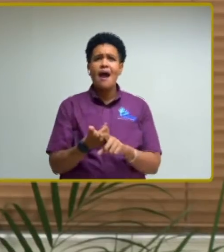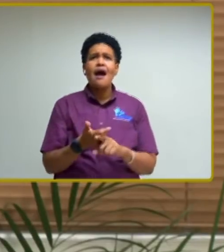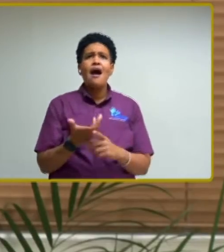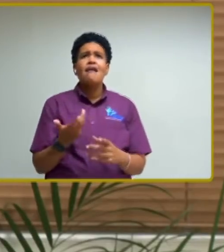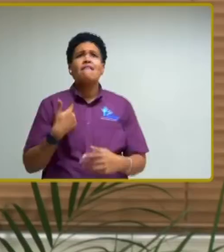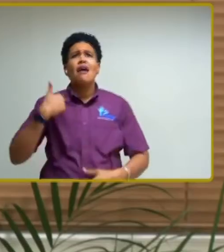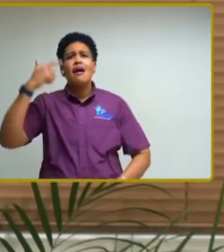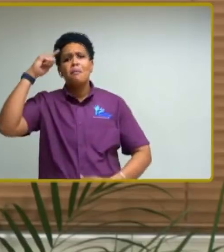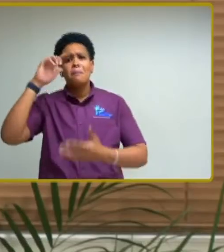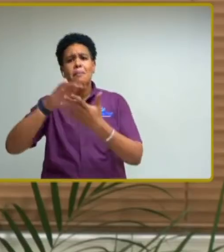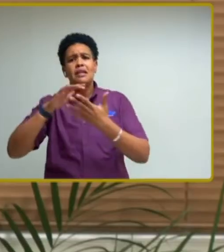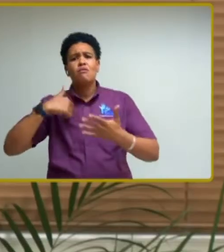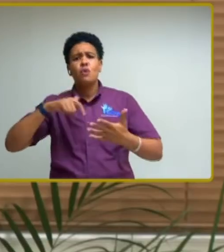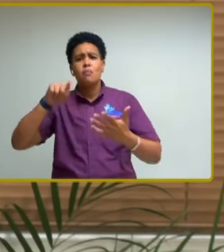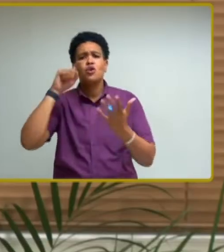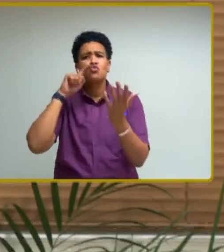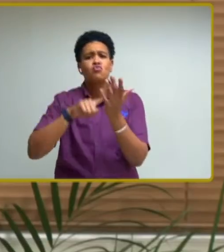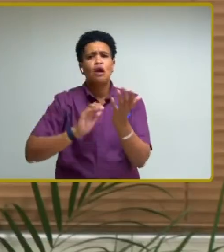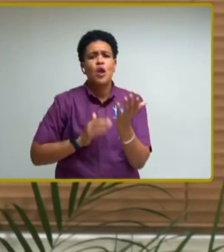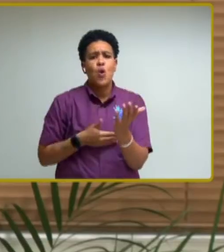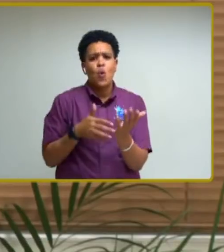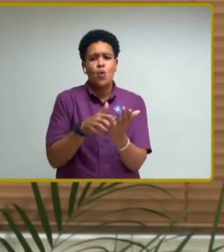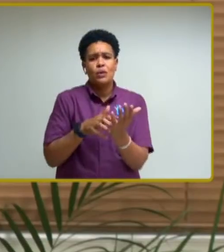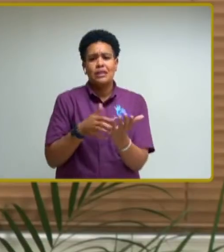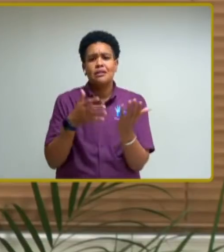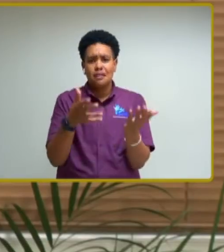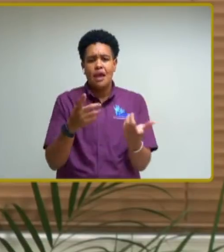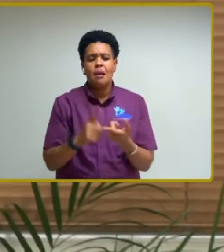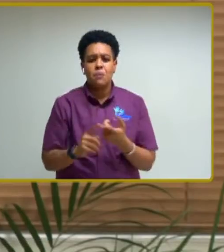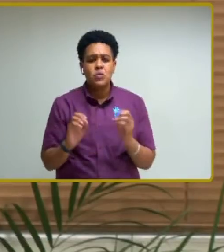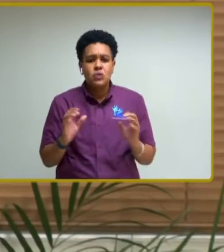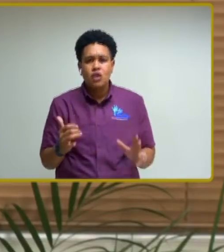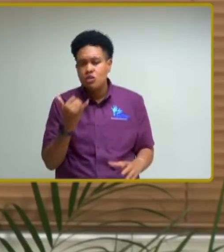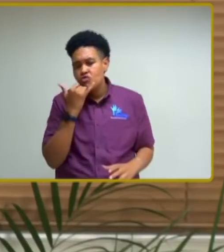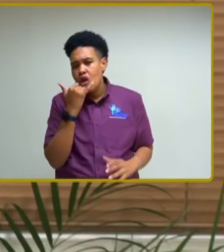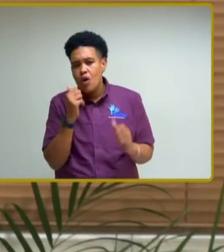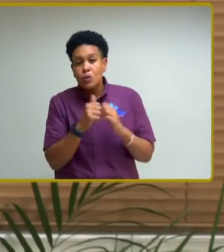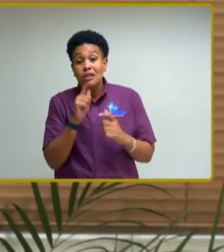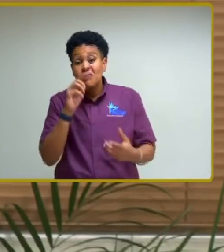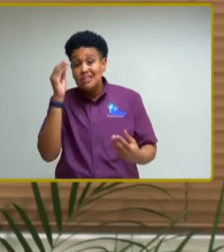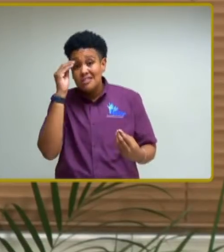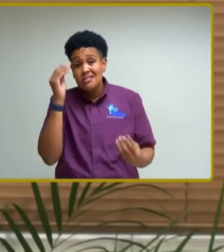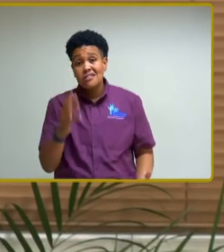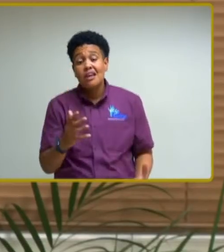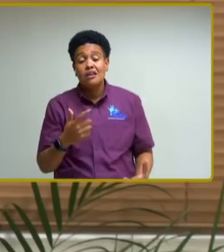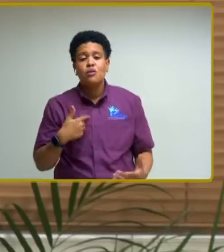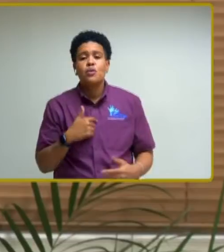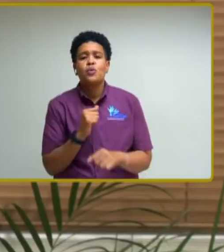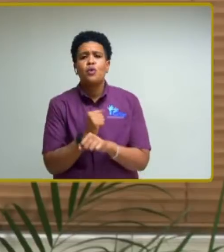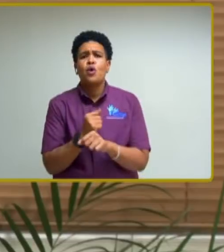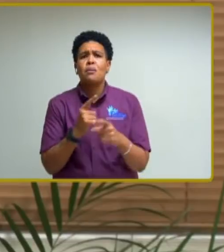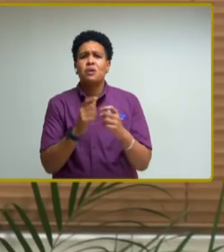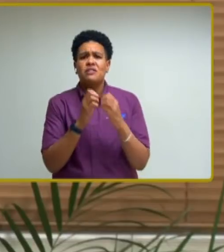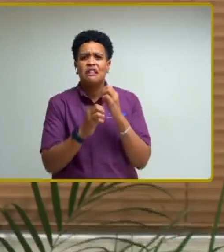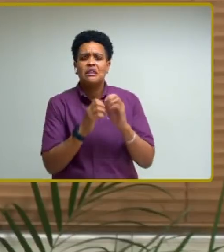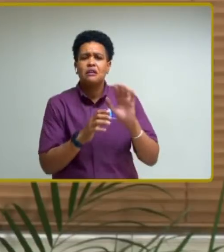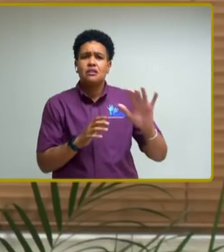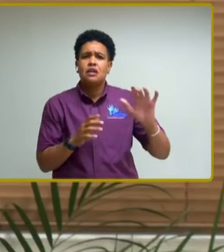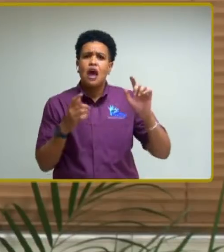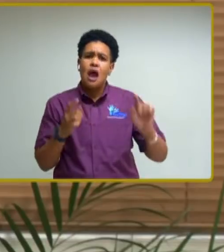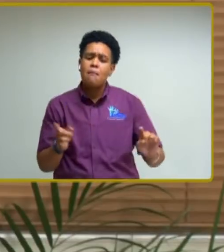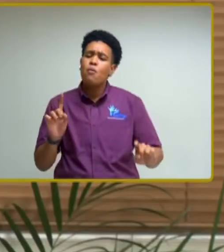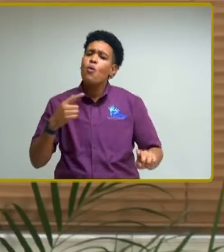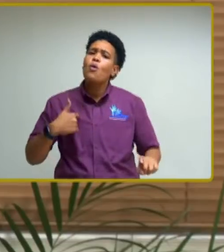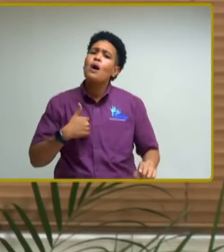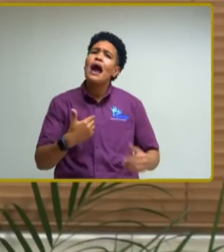and I do believe we must recognize our weaknesses, and nothing is wrong with saying it as long as we work on correcting it.